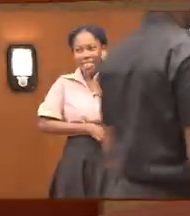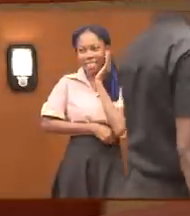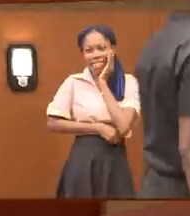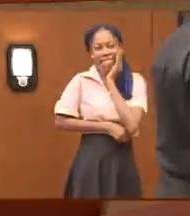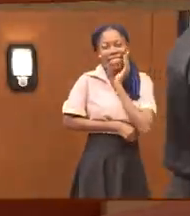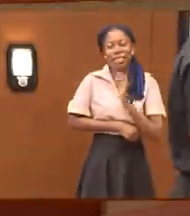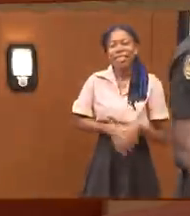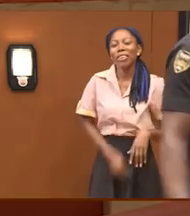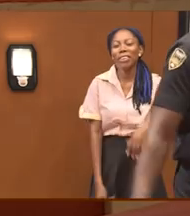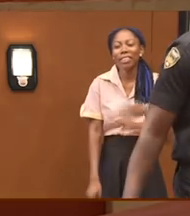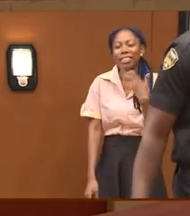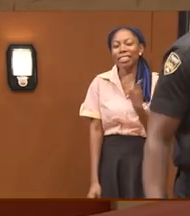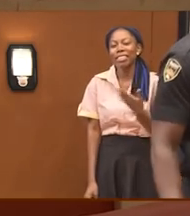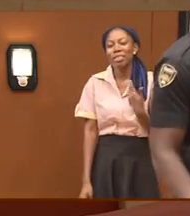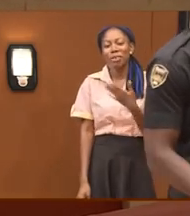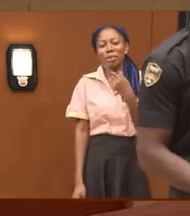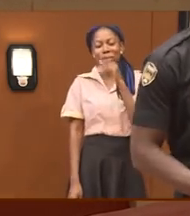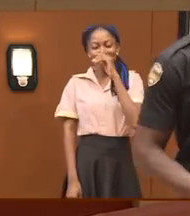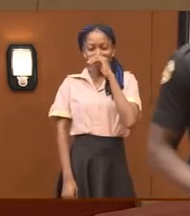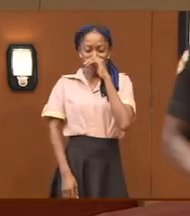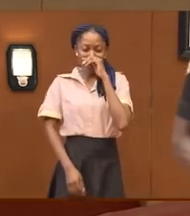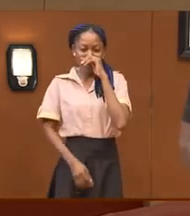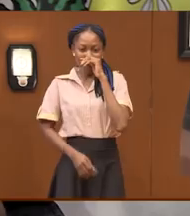You see what I'm telling you? When you come to court,